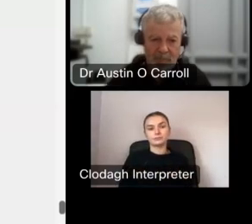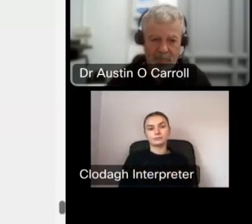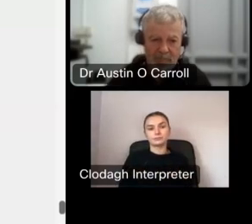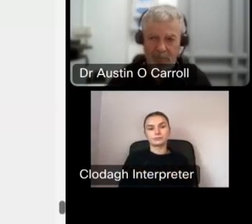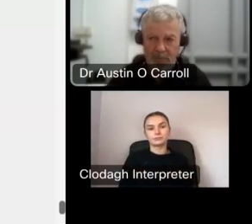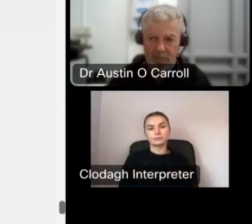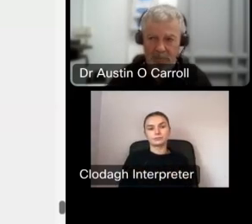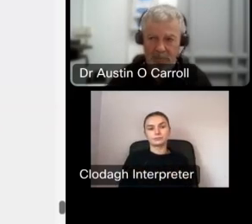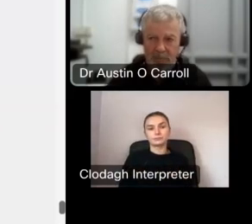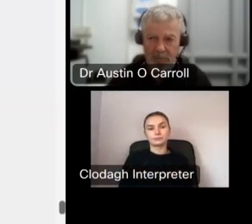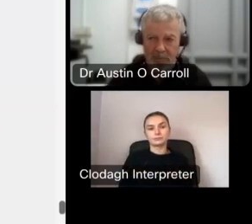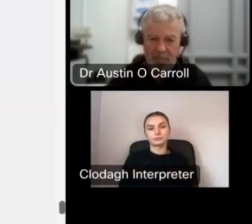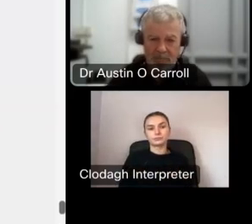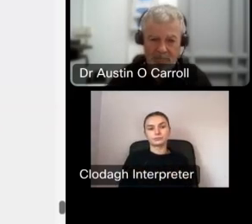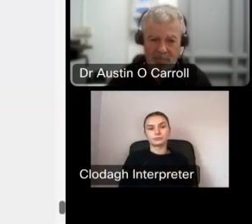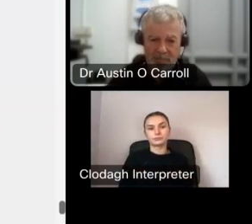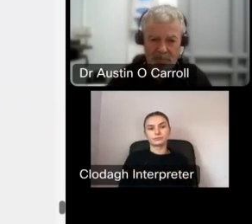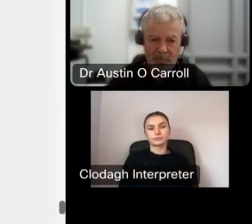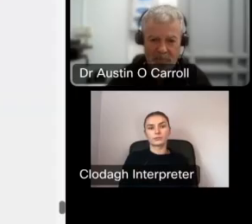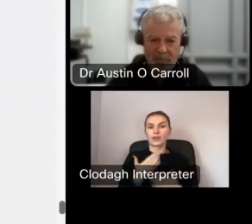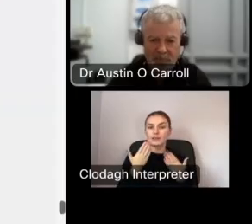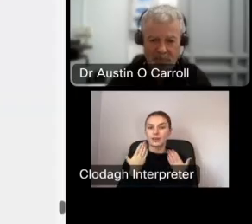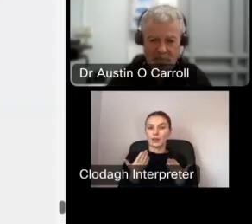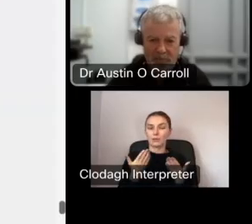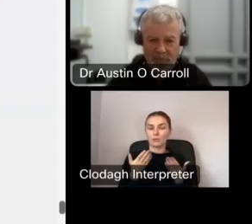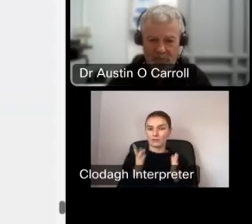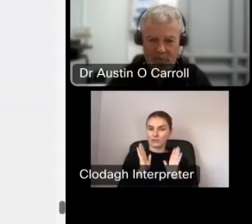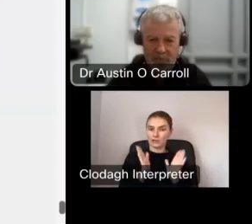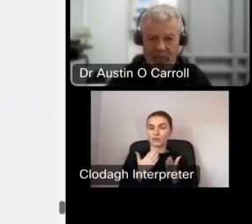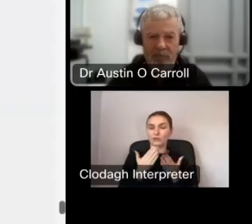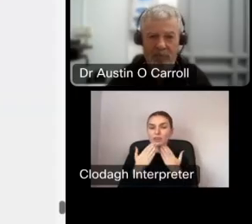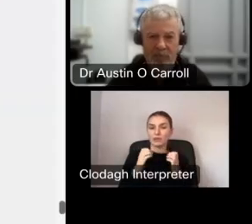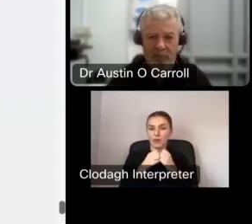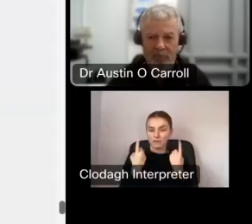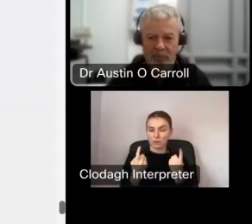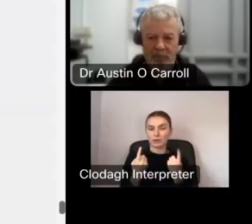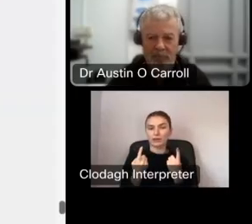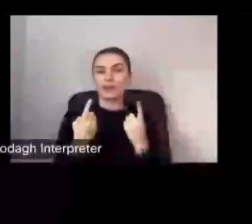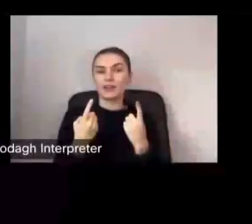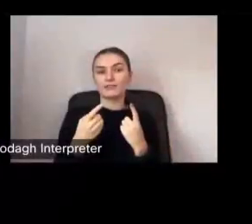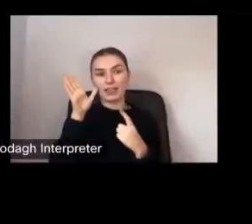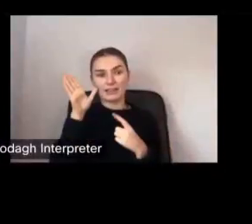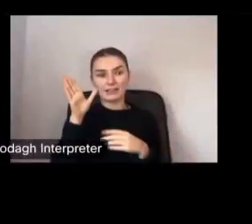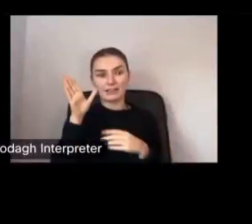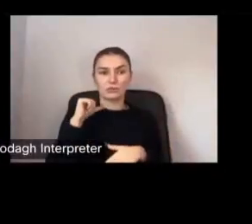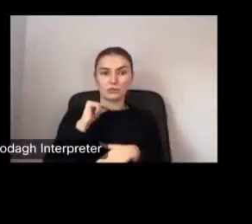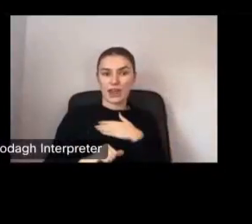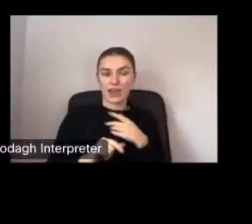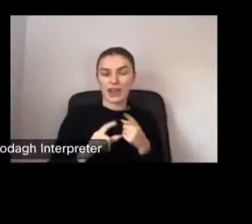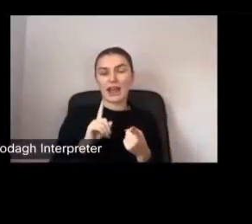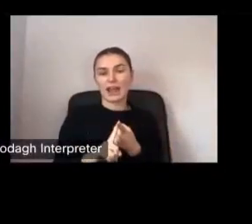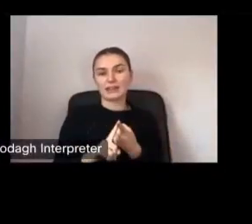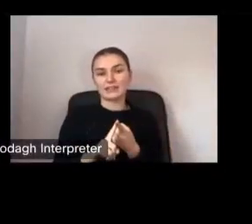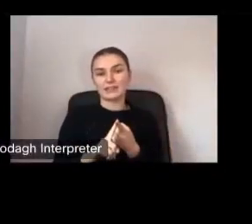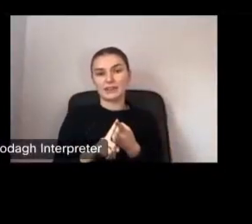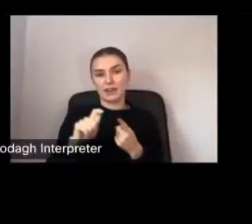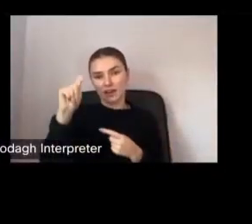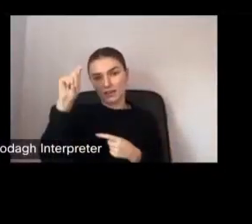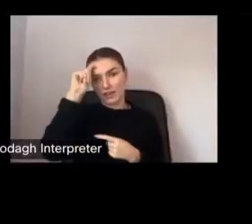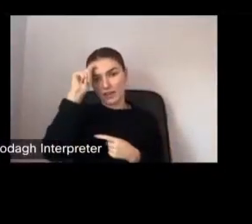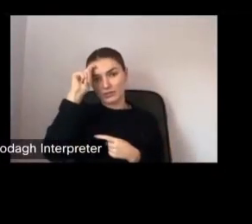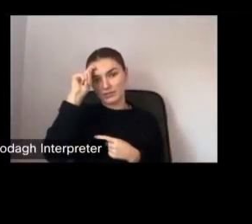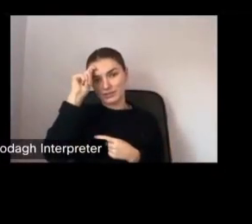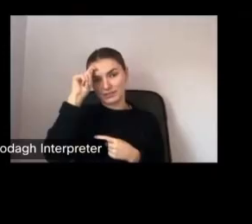And at this point, I will close. Thank you, everybody, for making time to listen in today. I thought it was